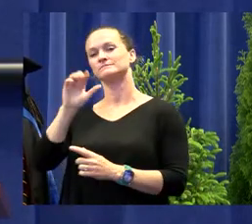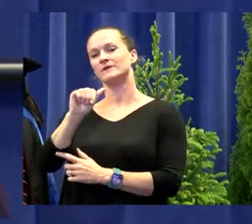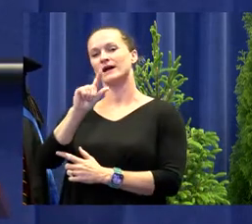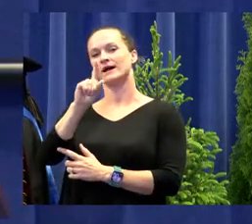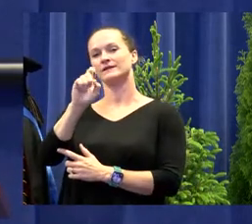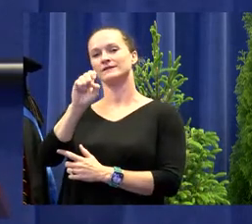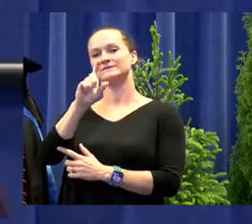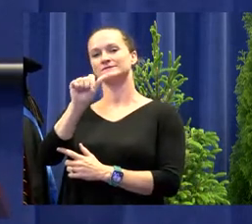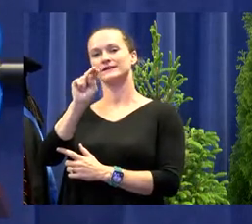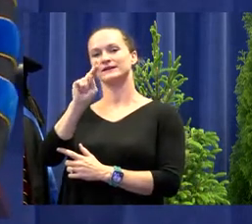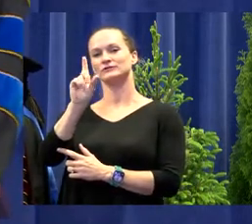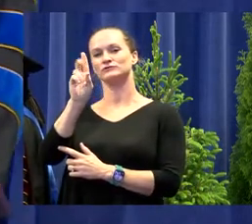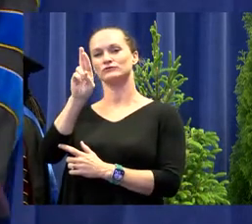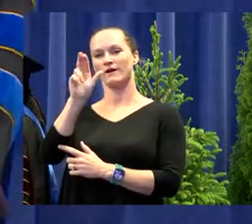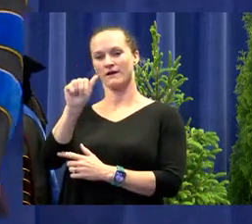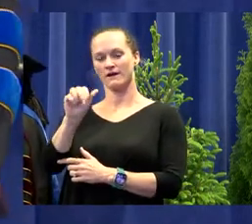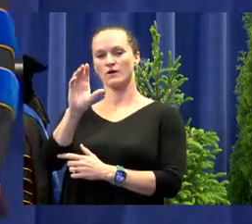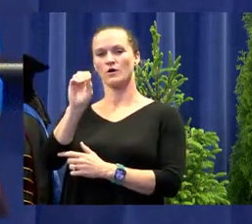Orozco.